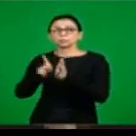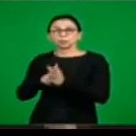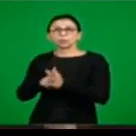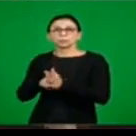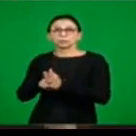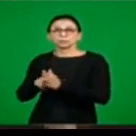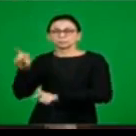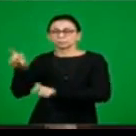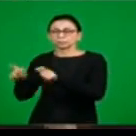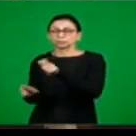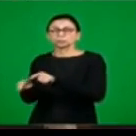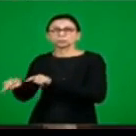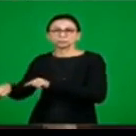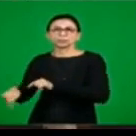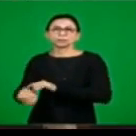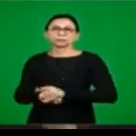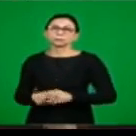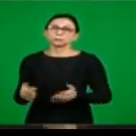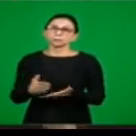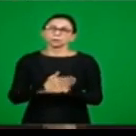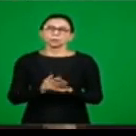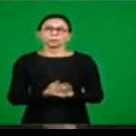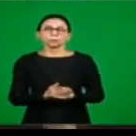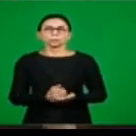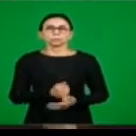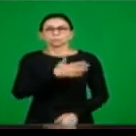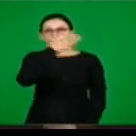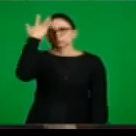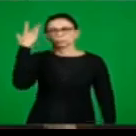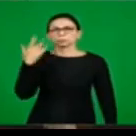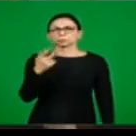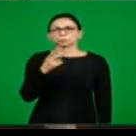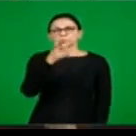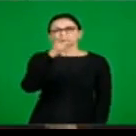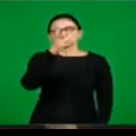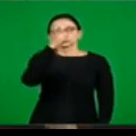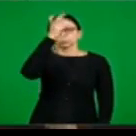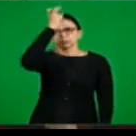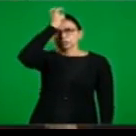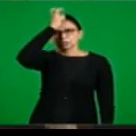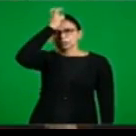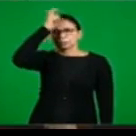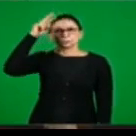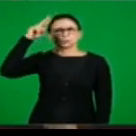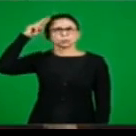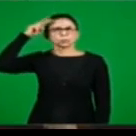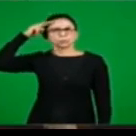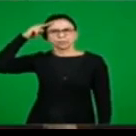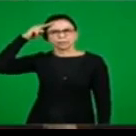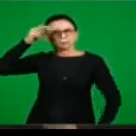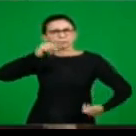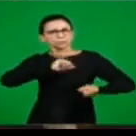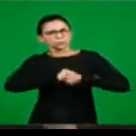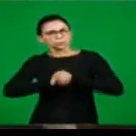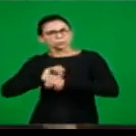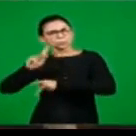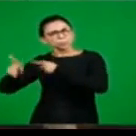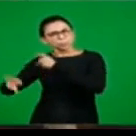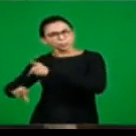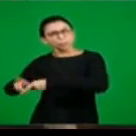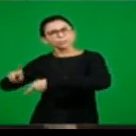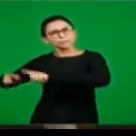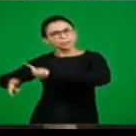Amongst them, there may be Korah, Atan, Bilan. They may have missed Egypt. They came from there. So the church is going to be raptured.